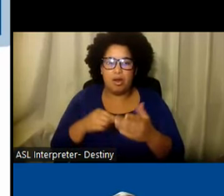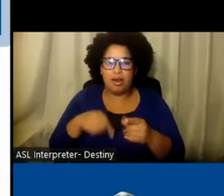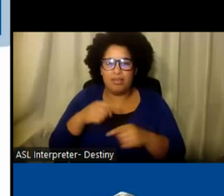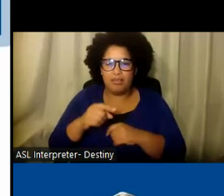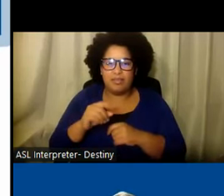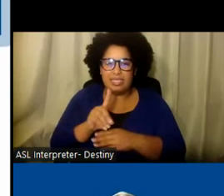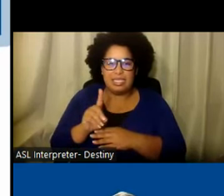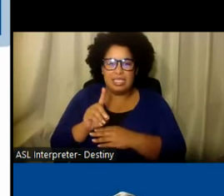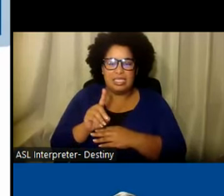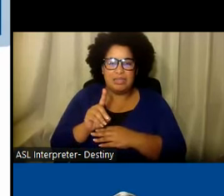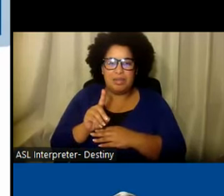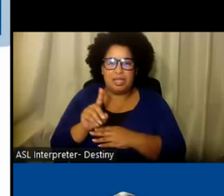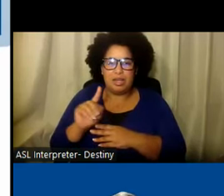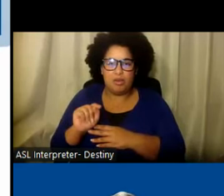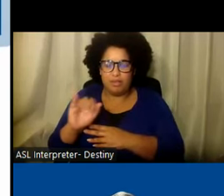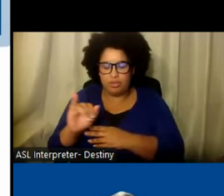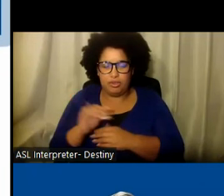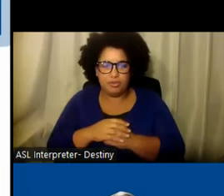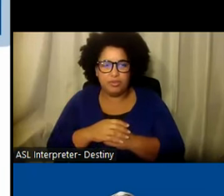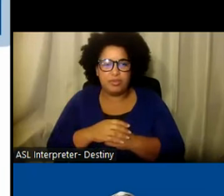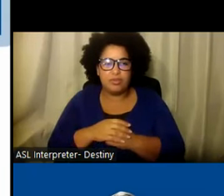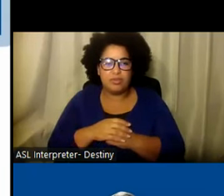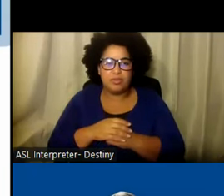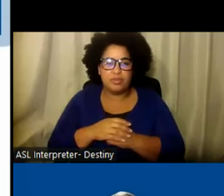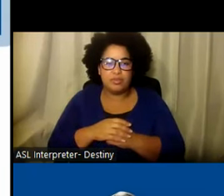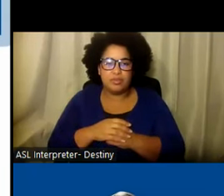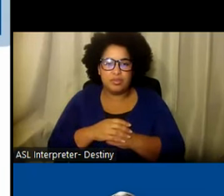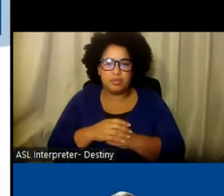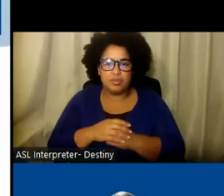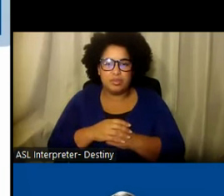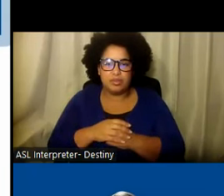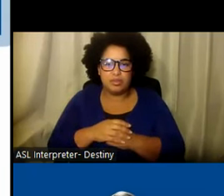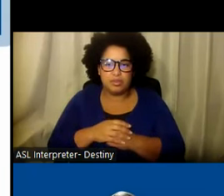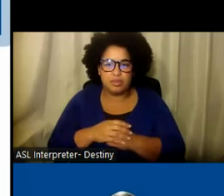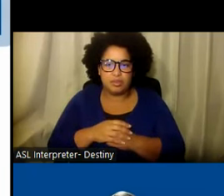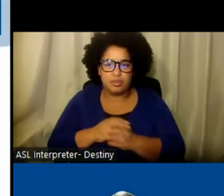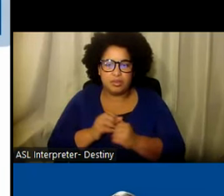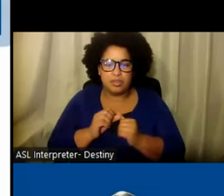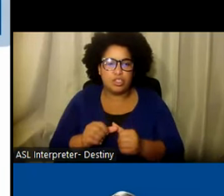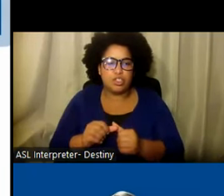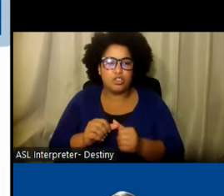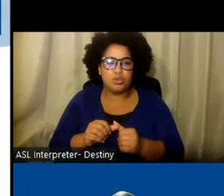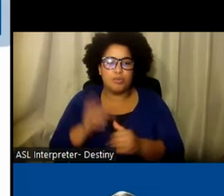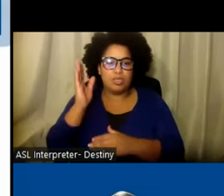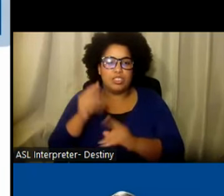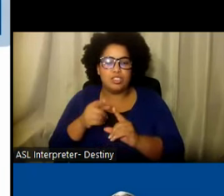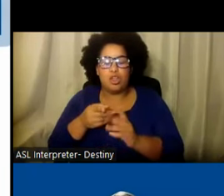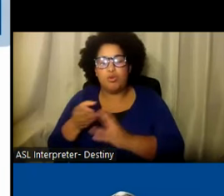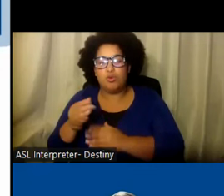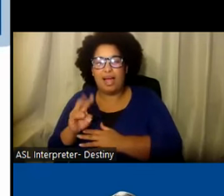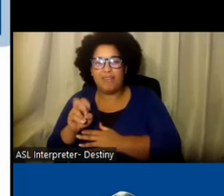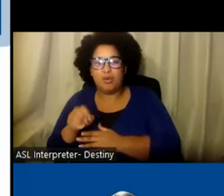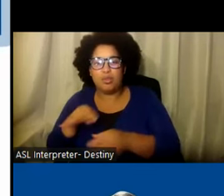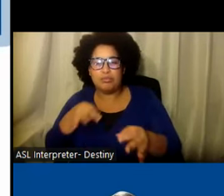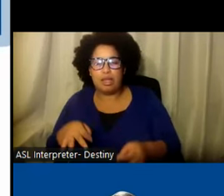Thrive Initiative, which will lead well into a presentation by Ivy, who will run you through the resource library. And all of